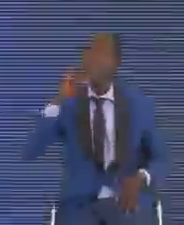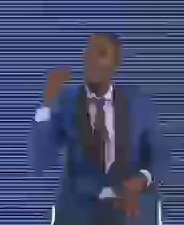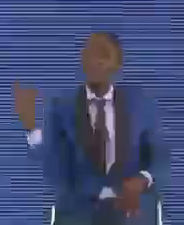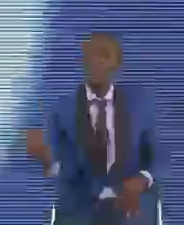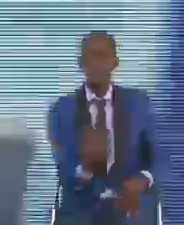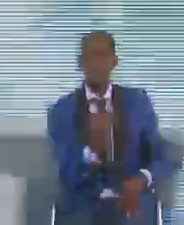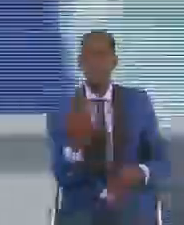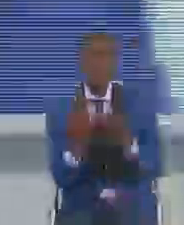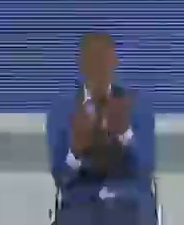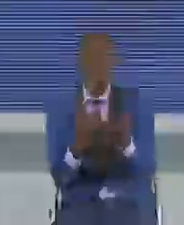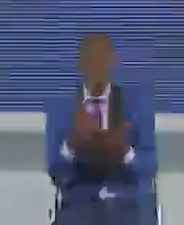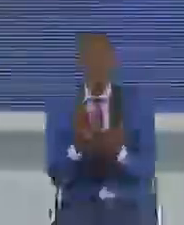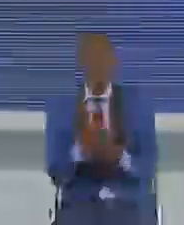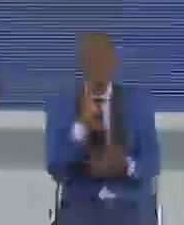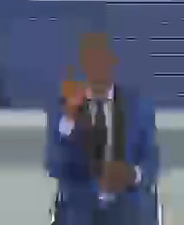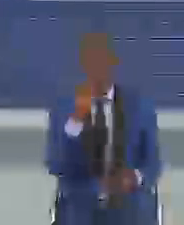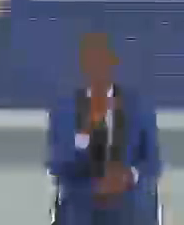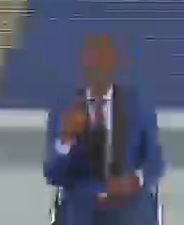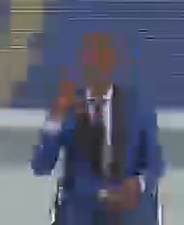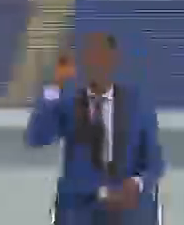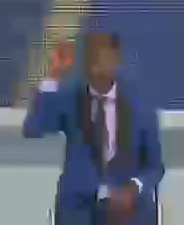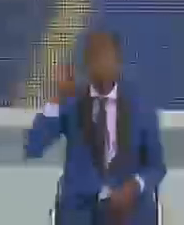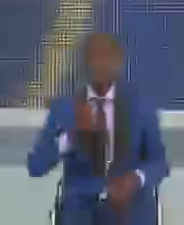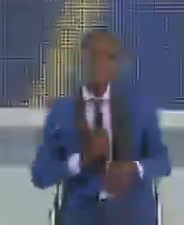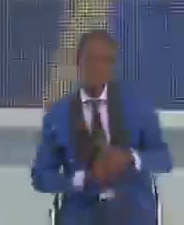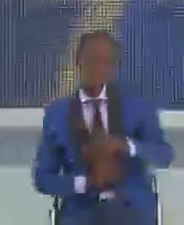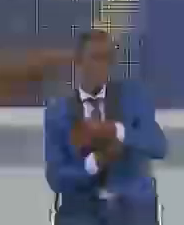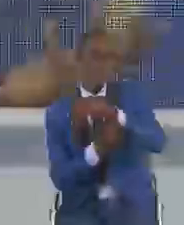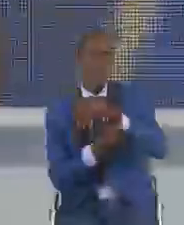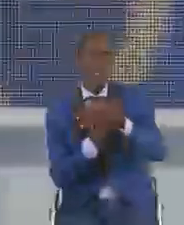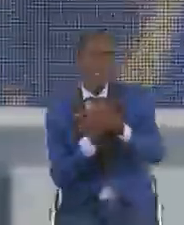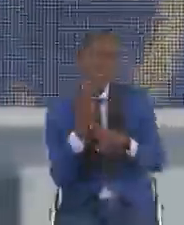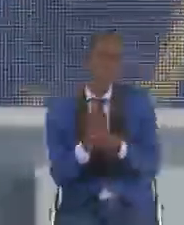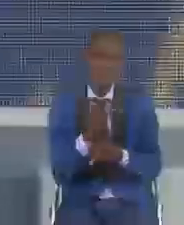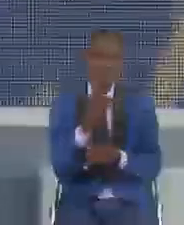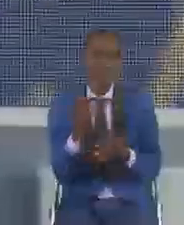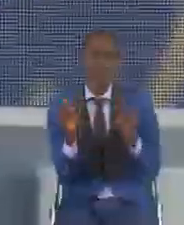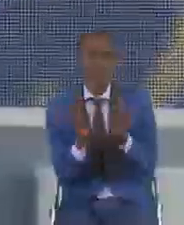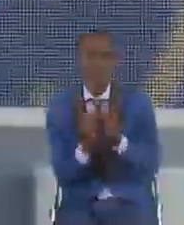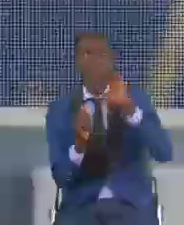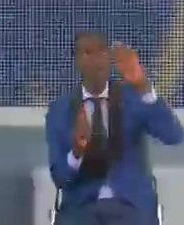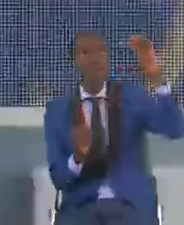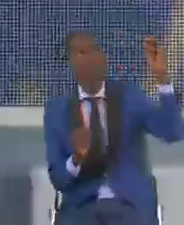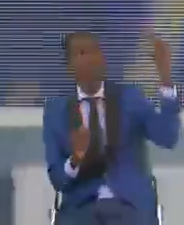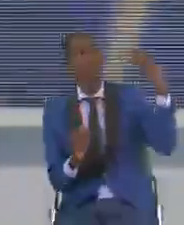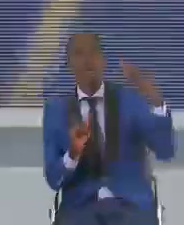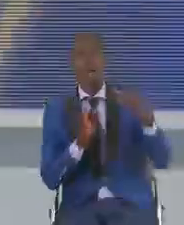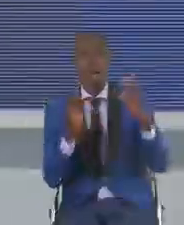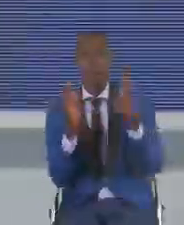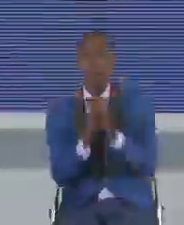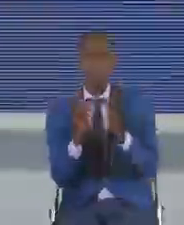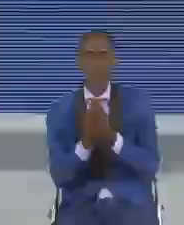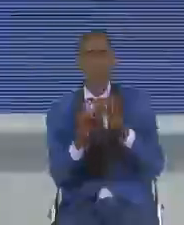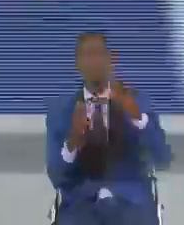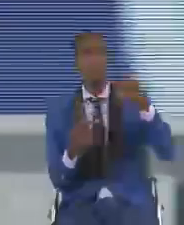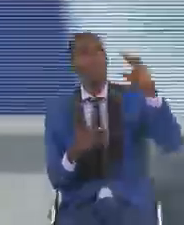he assists you and he sustains you with grace. I pray the grace